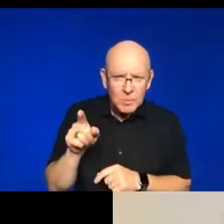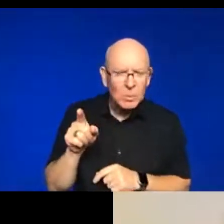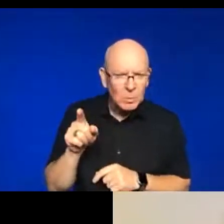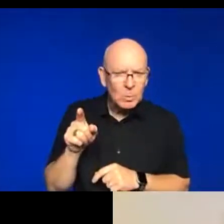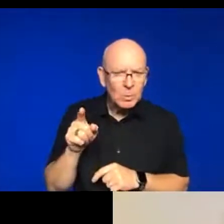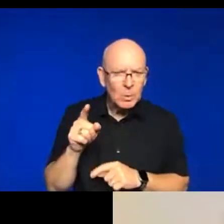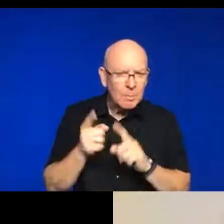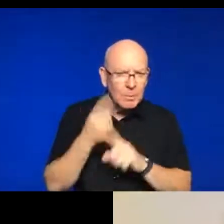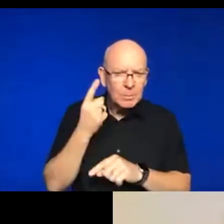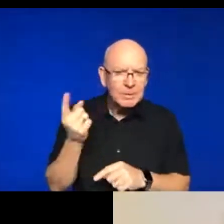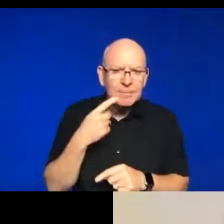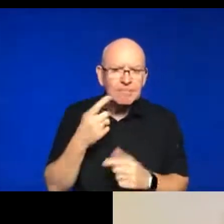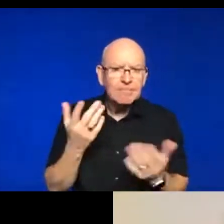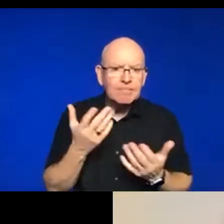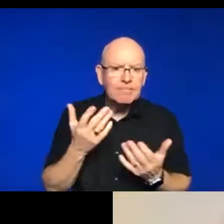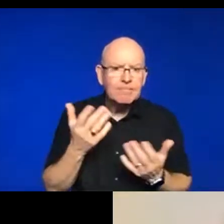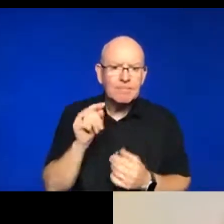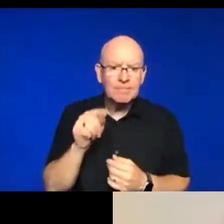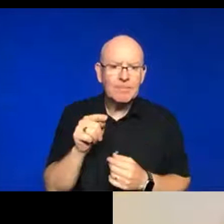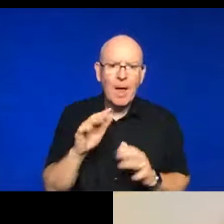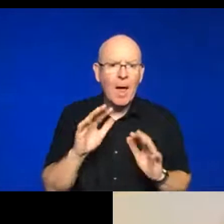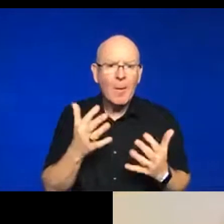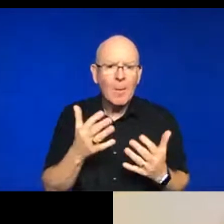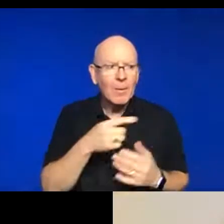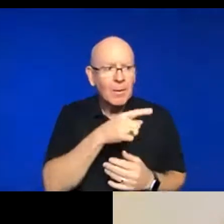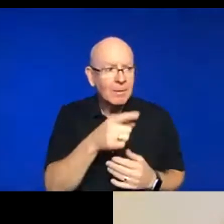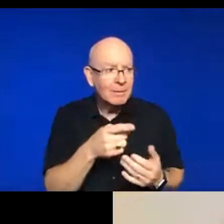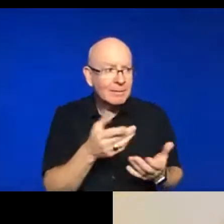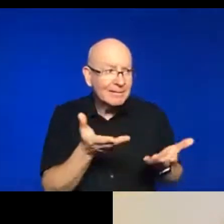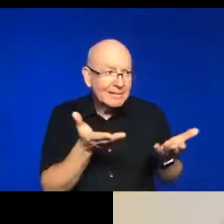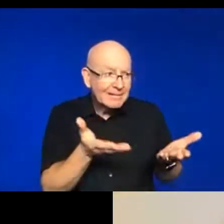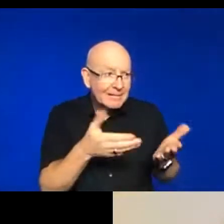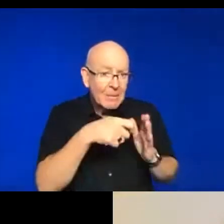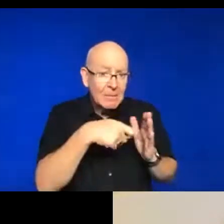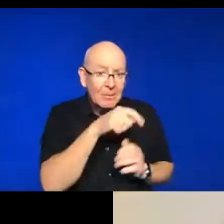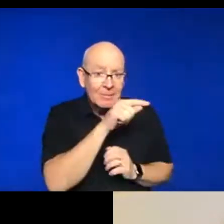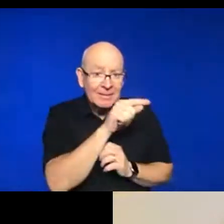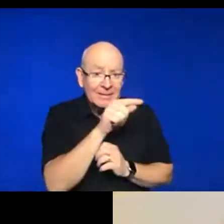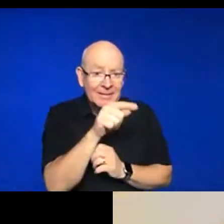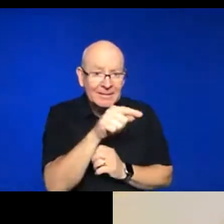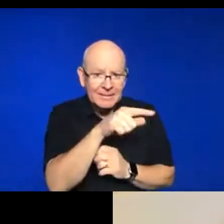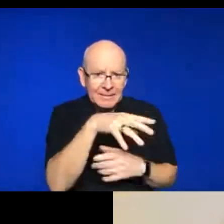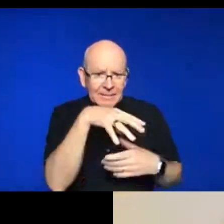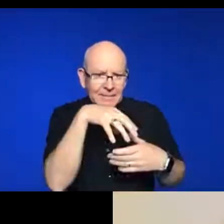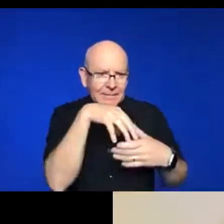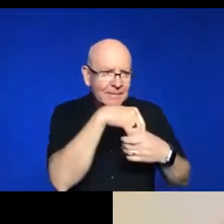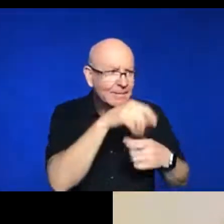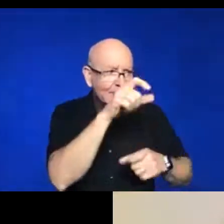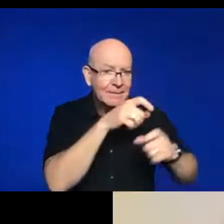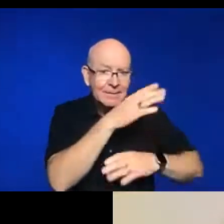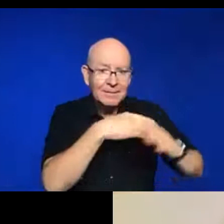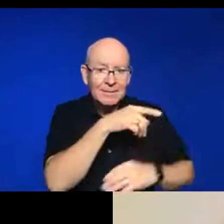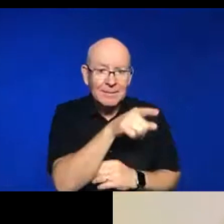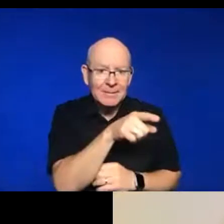an increased budget allocation towards support services for persons with disabilities, and we ensure